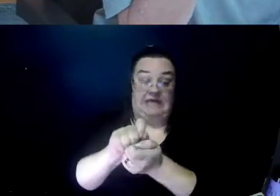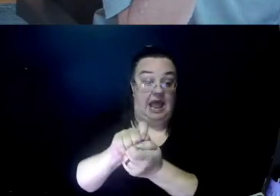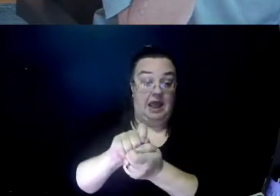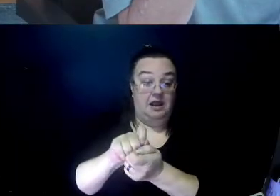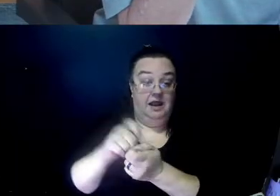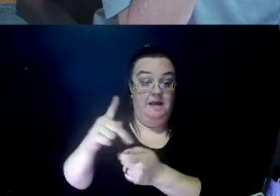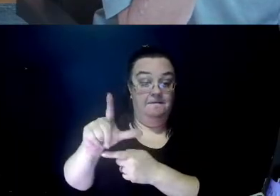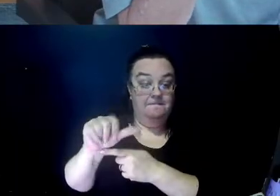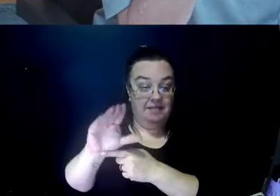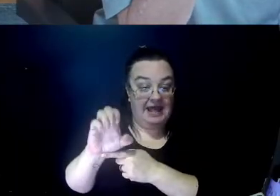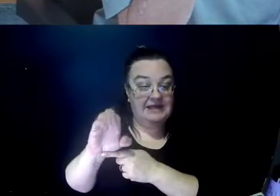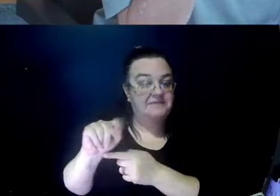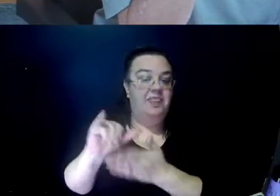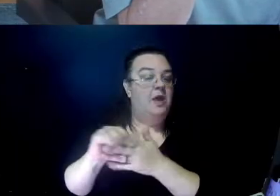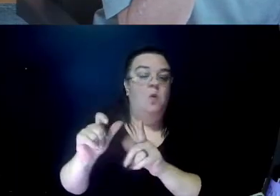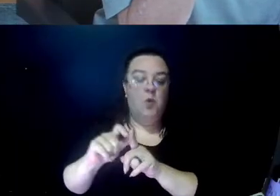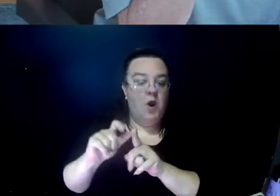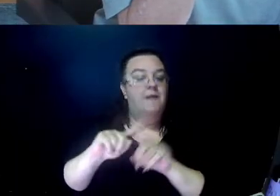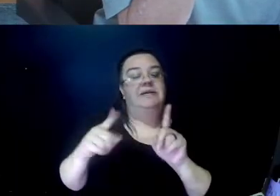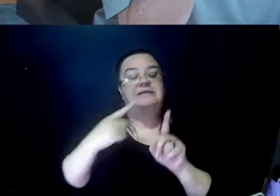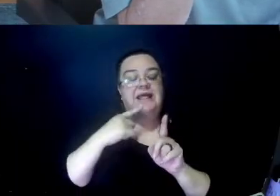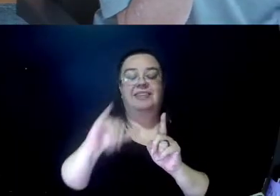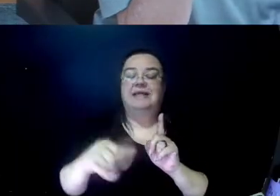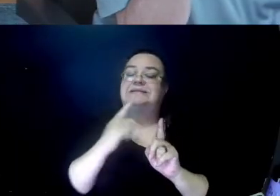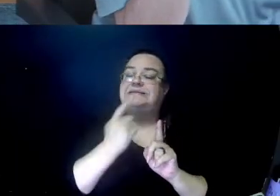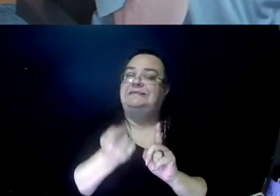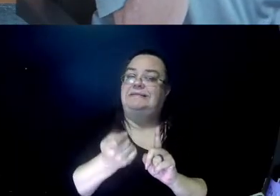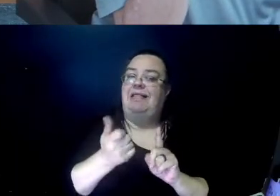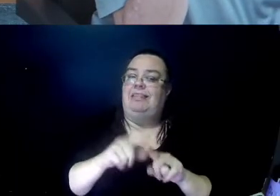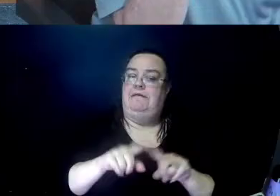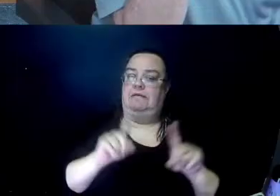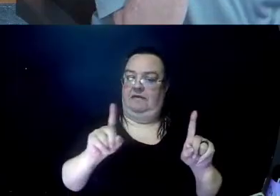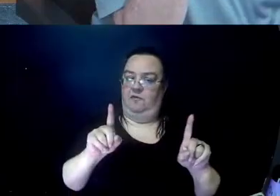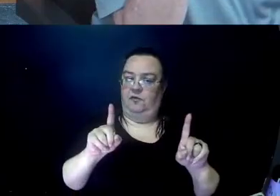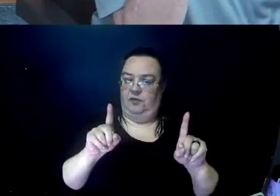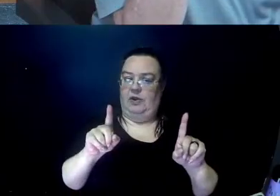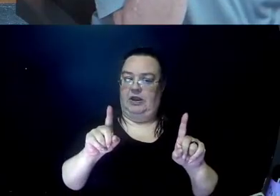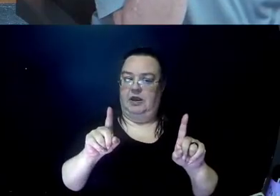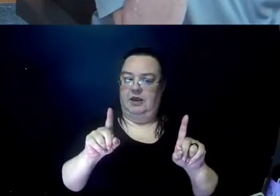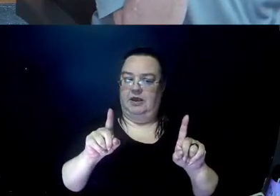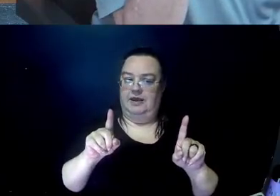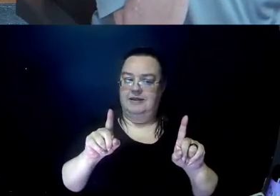or words, but I think Okay. this is a slightly different,